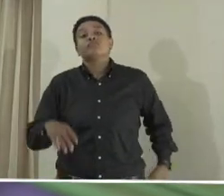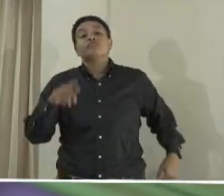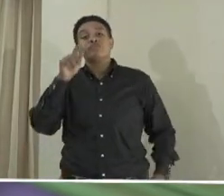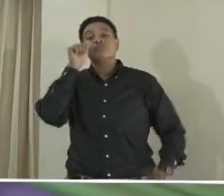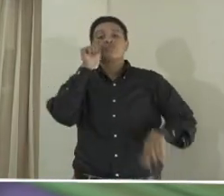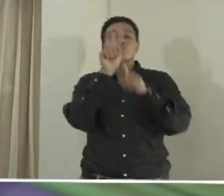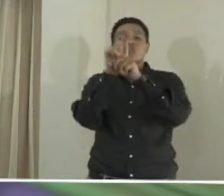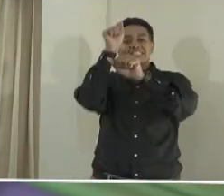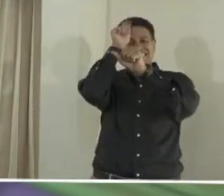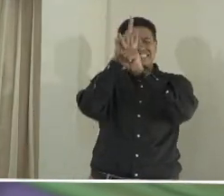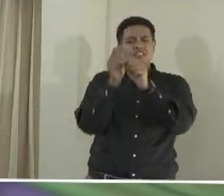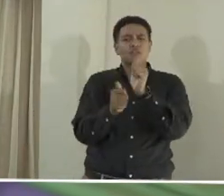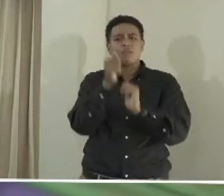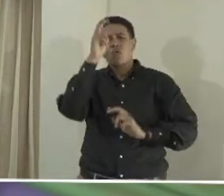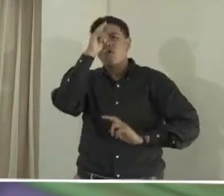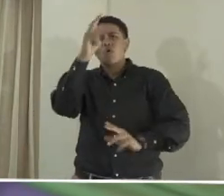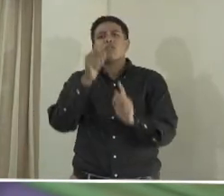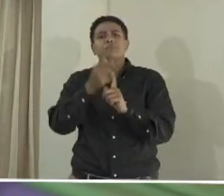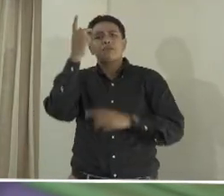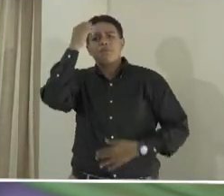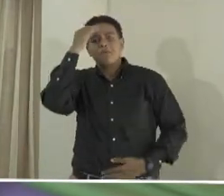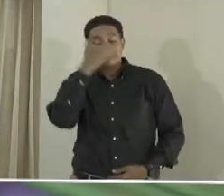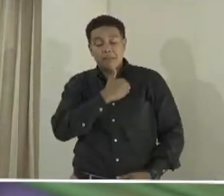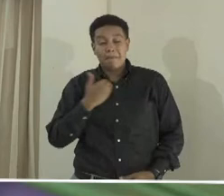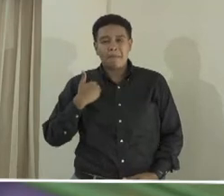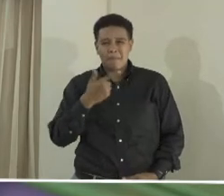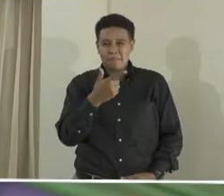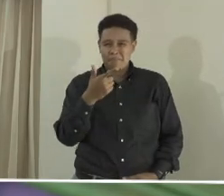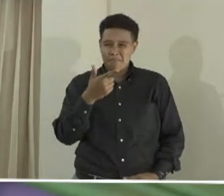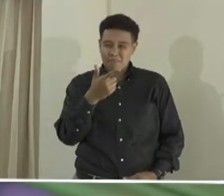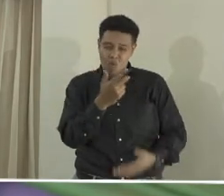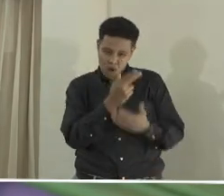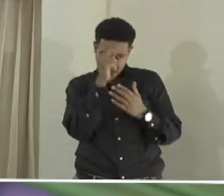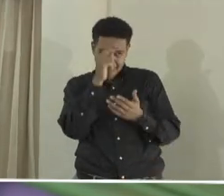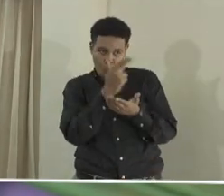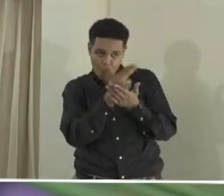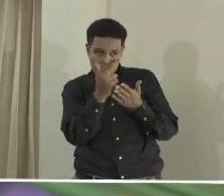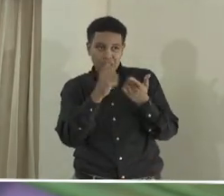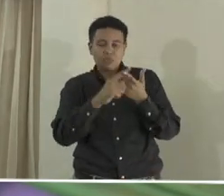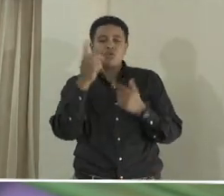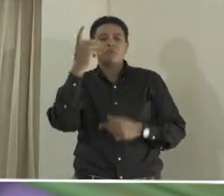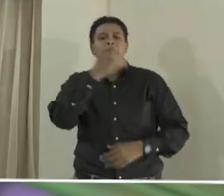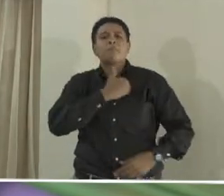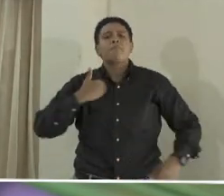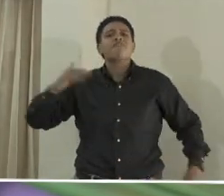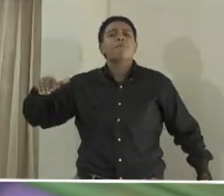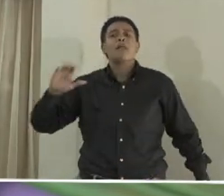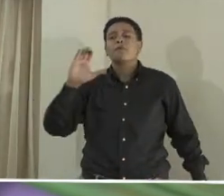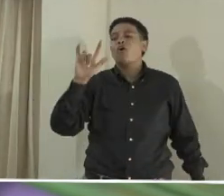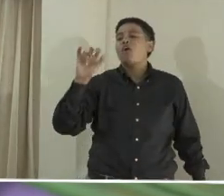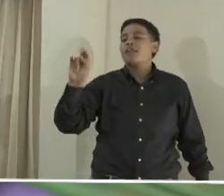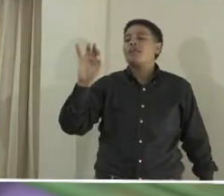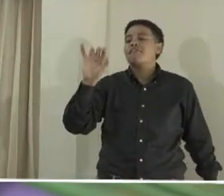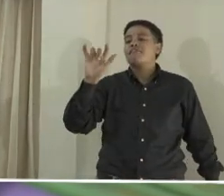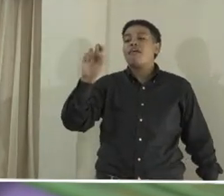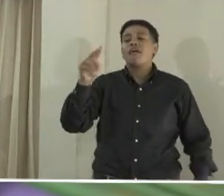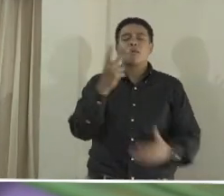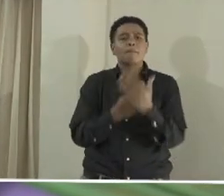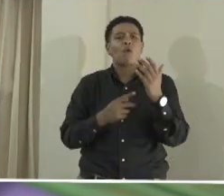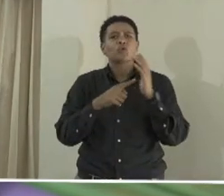and Member of Parliament Colin Fagan, both demonstrated that the word of